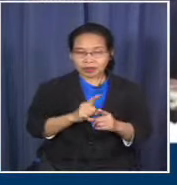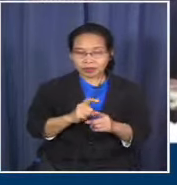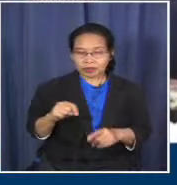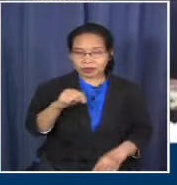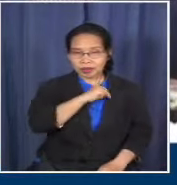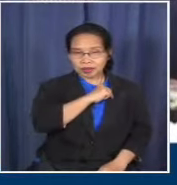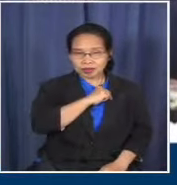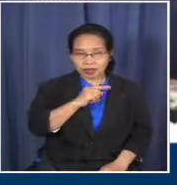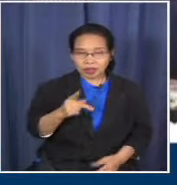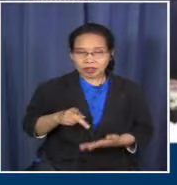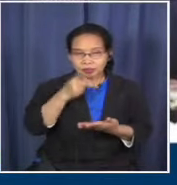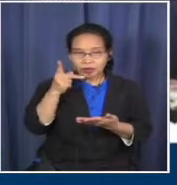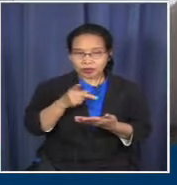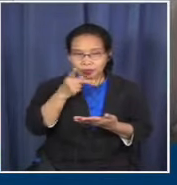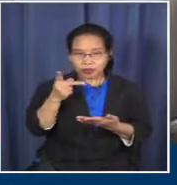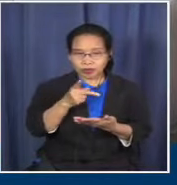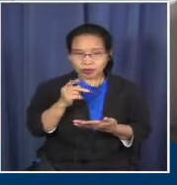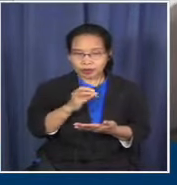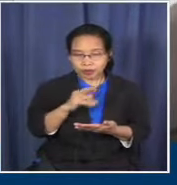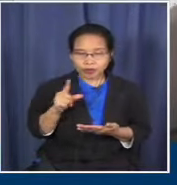We cannot have come